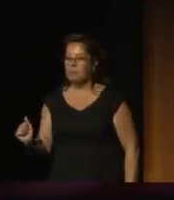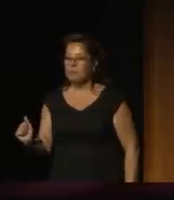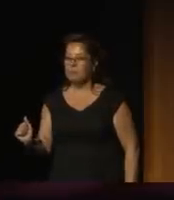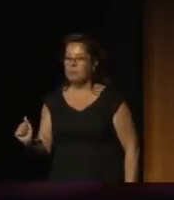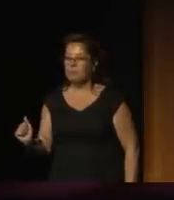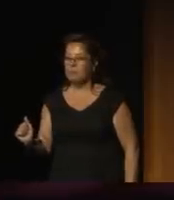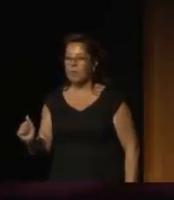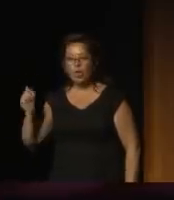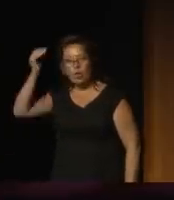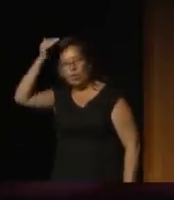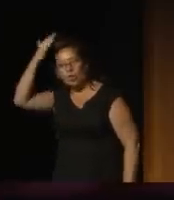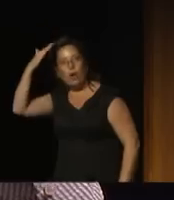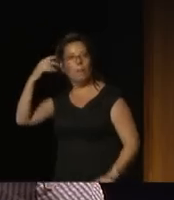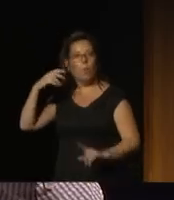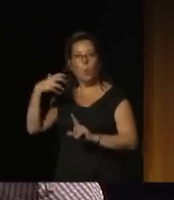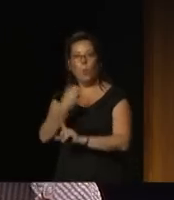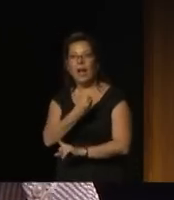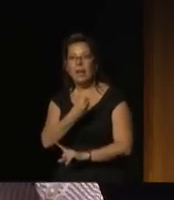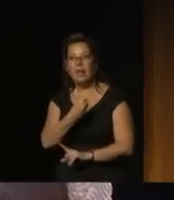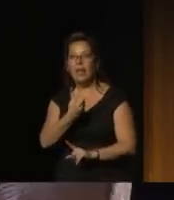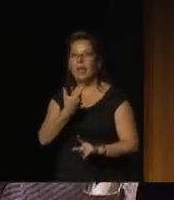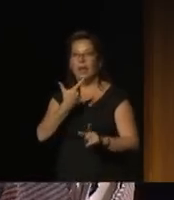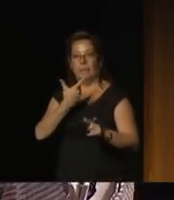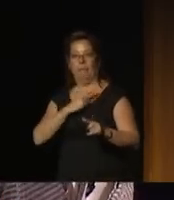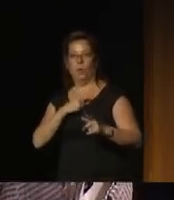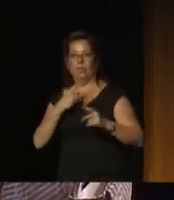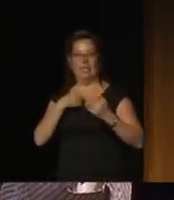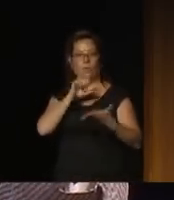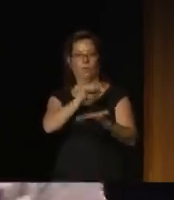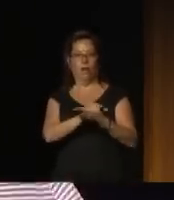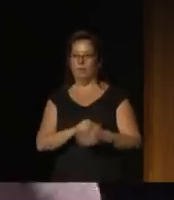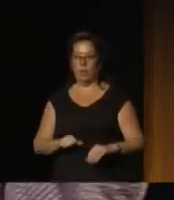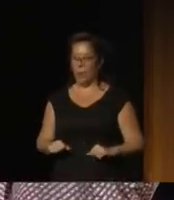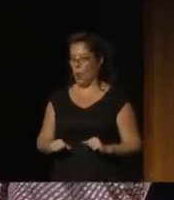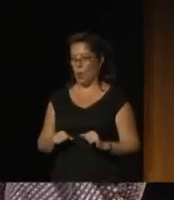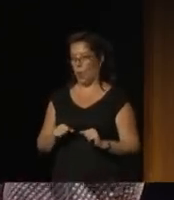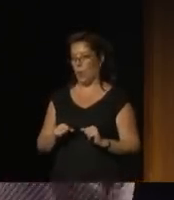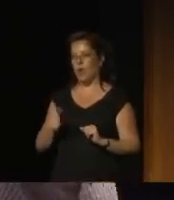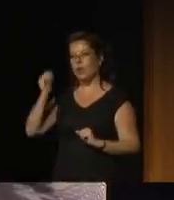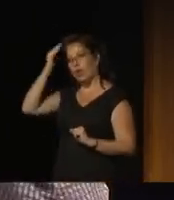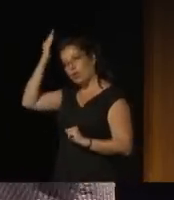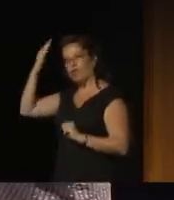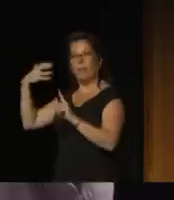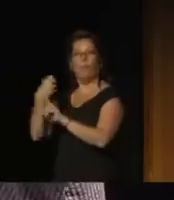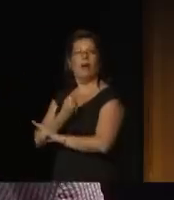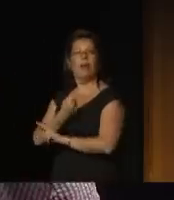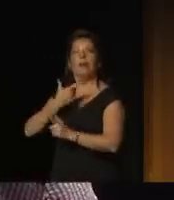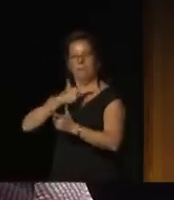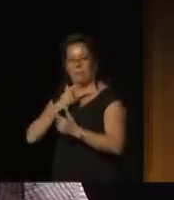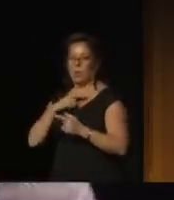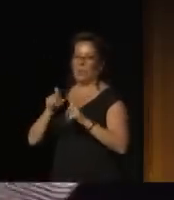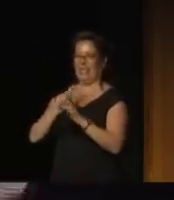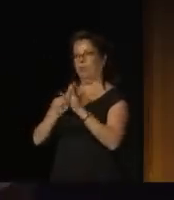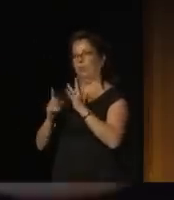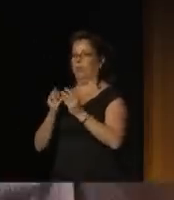Trump didn't win because he did something right. Trump won because he did something wrong. So it's a crazy thing to say. But I was also very angry at